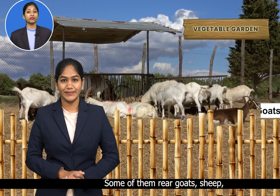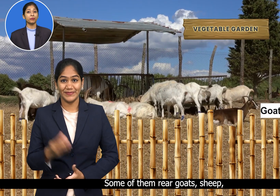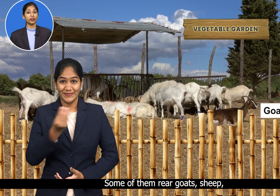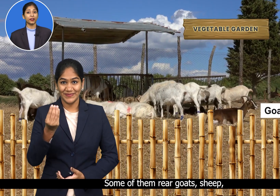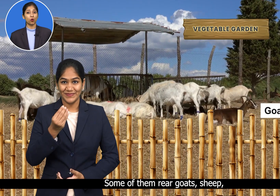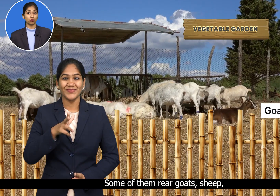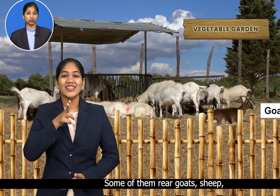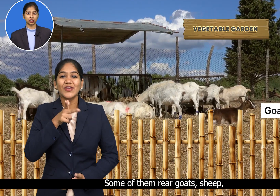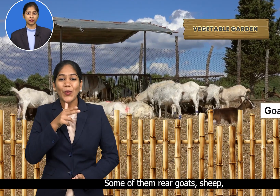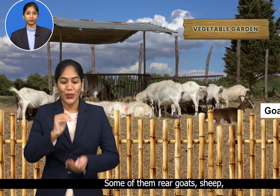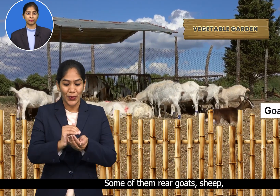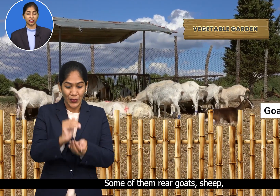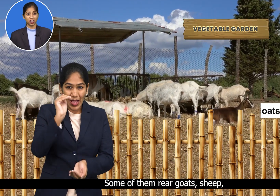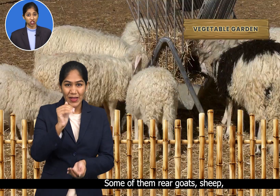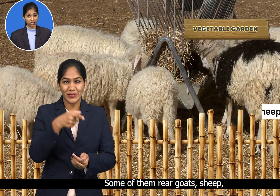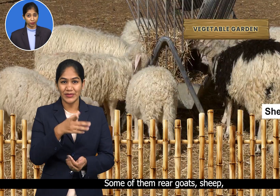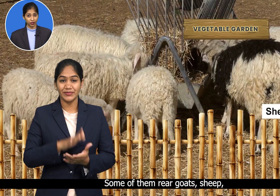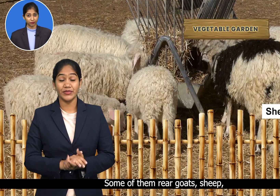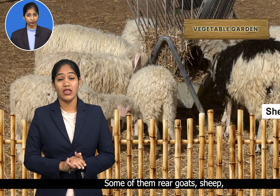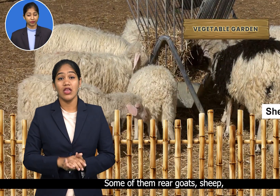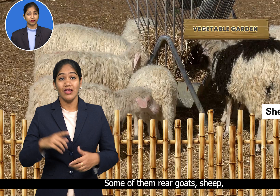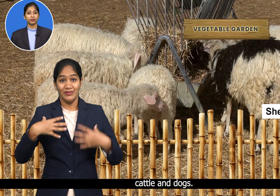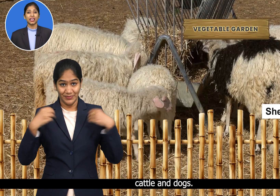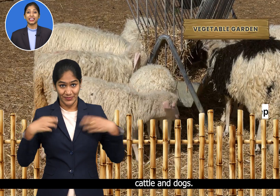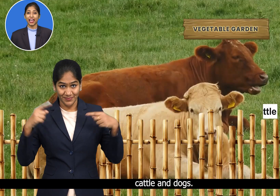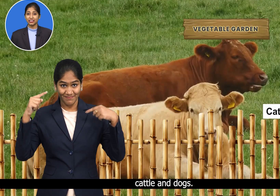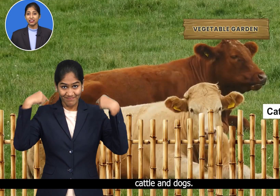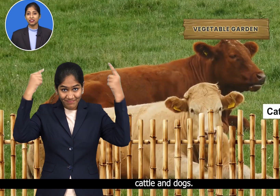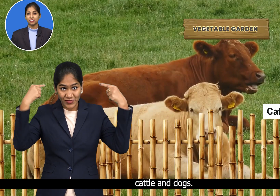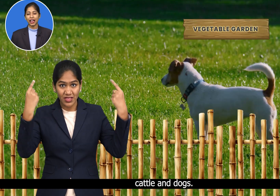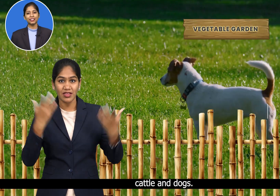Some of them reared goats, sheep,